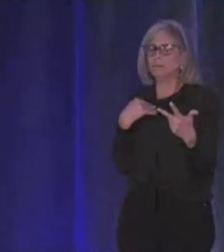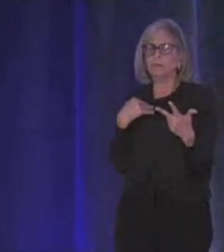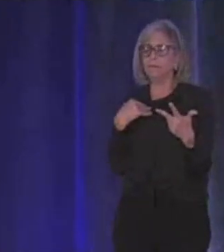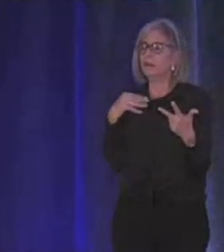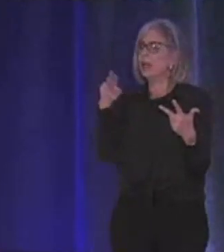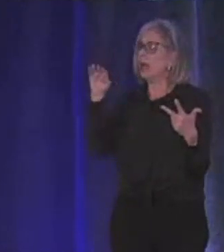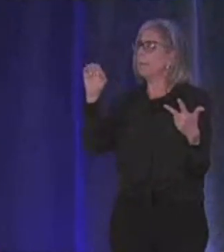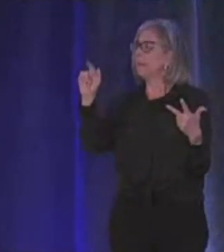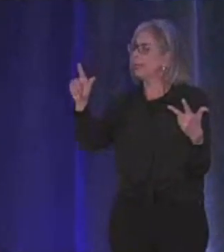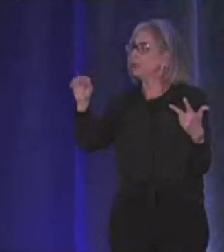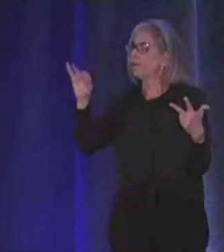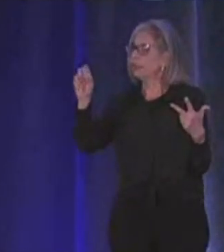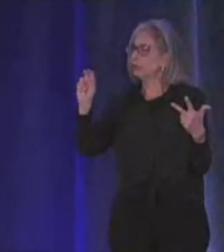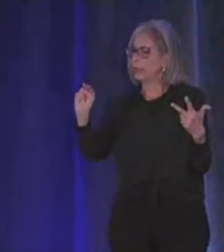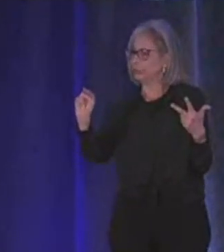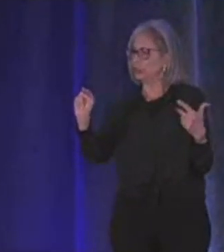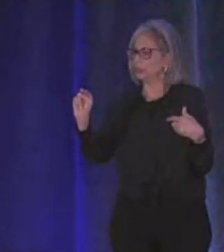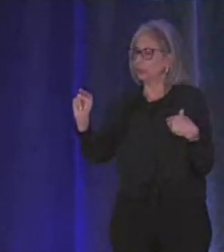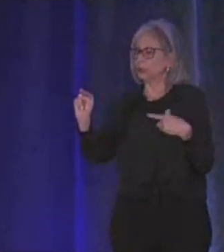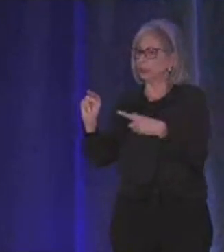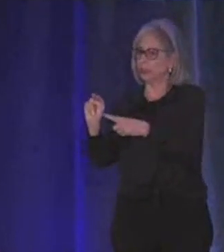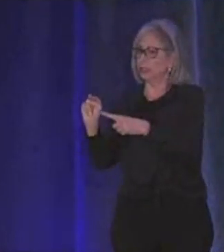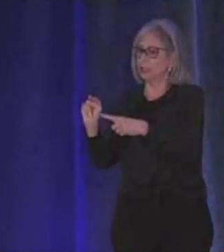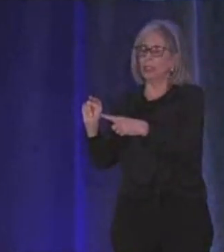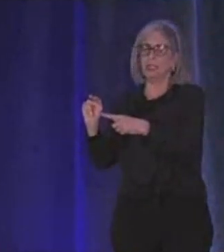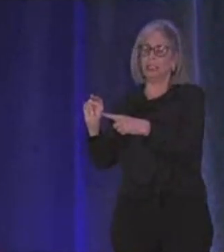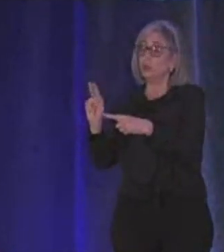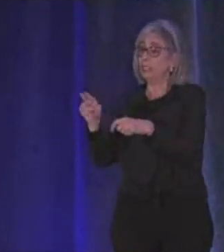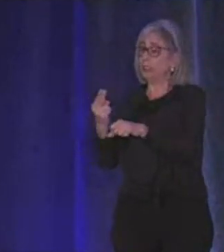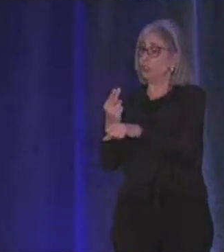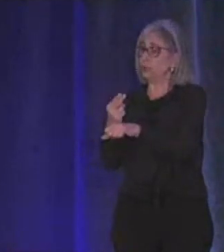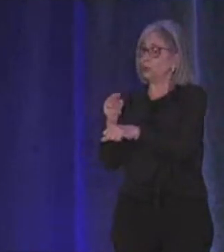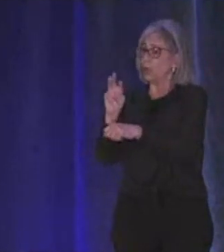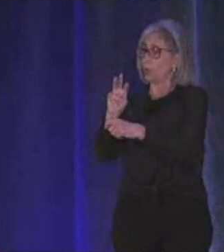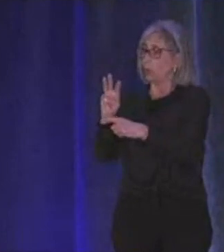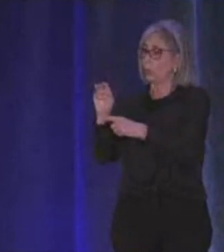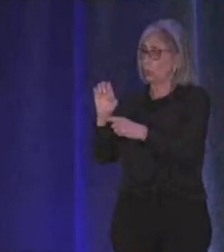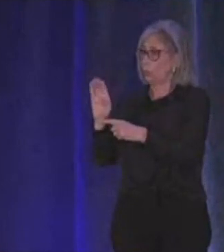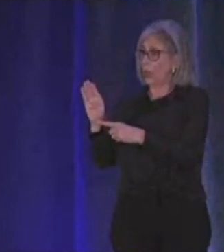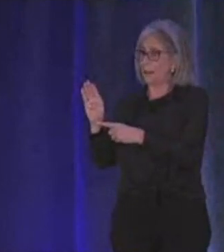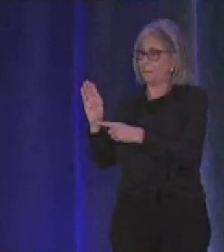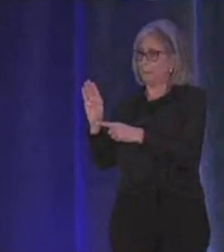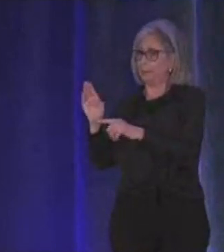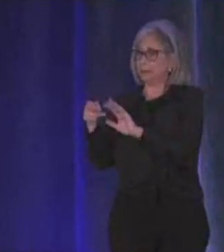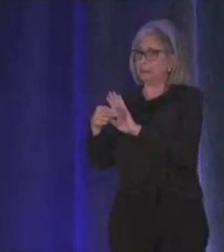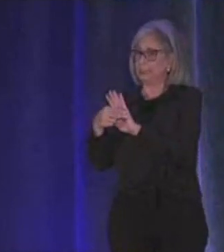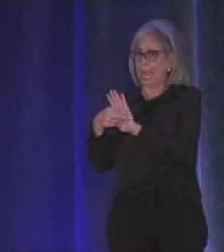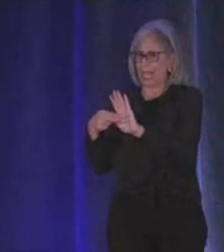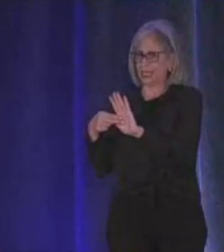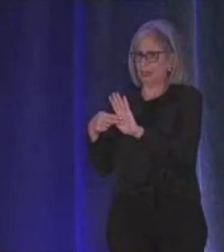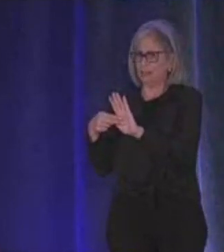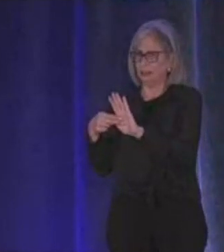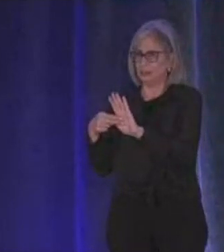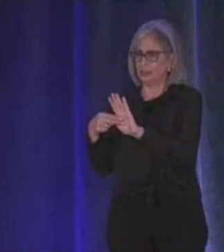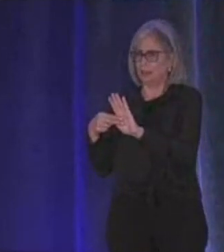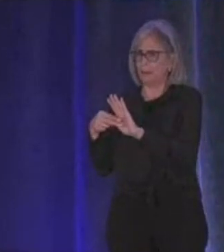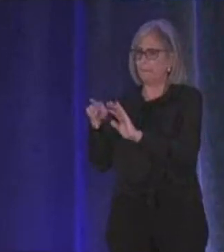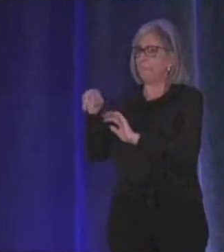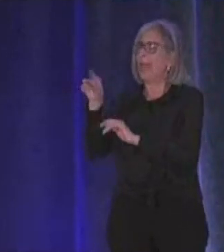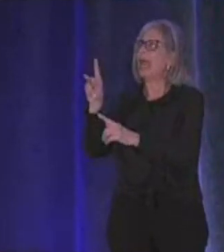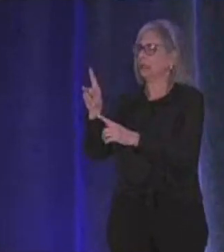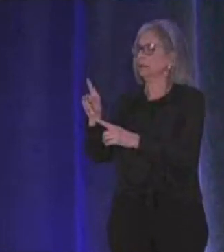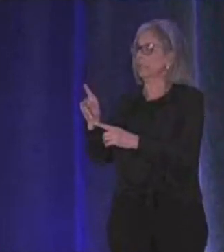modular federation, like I said, you have to use Webpack. But with import map, you don't have to use